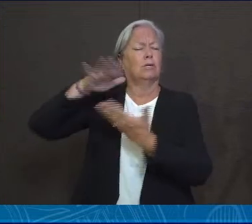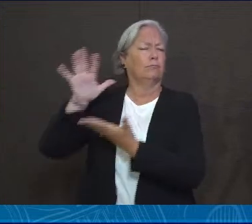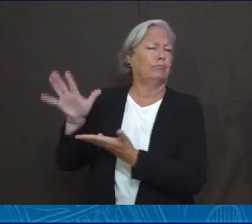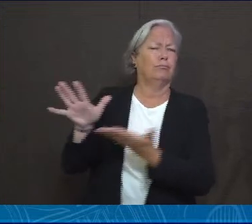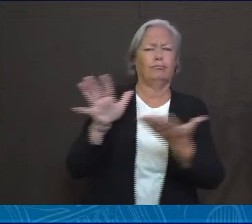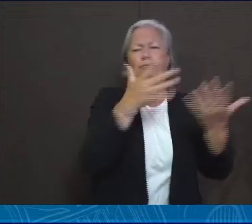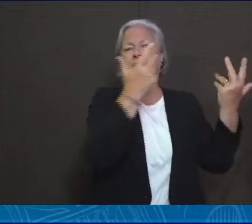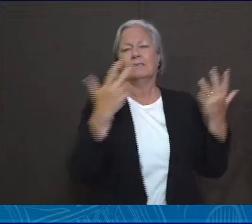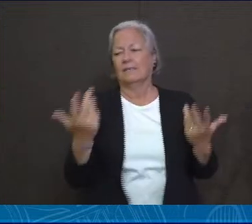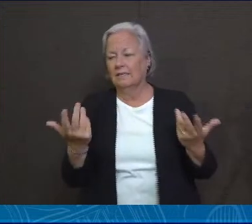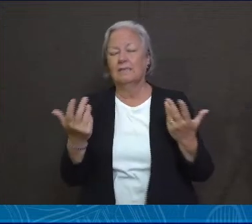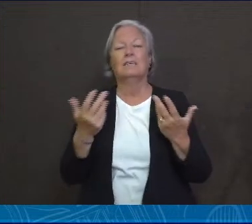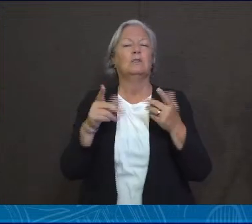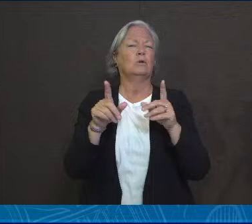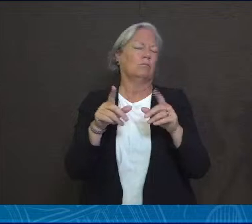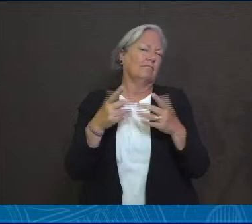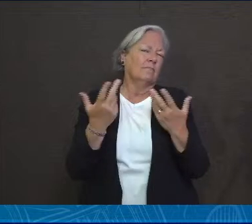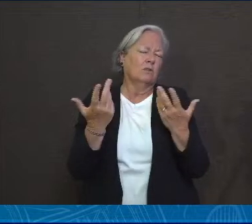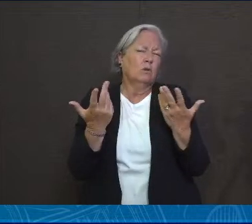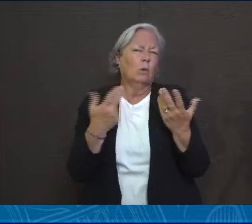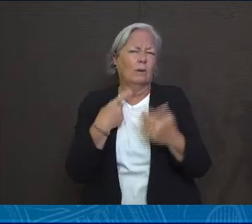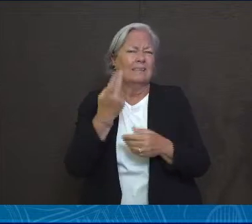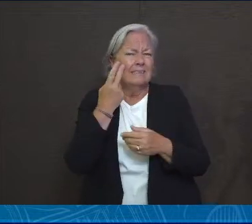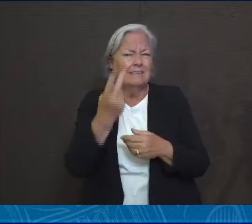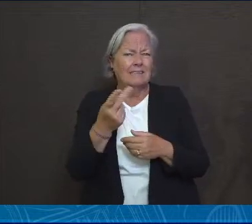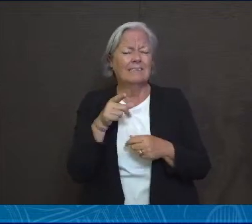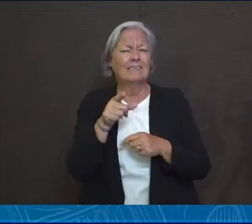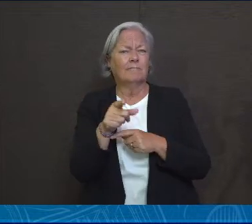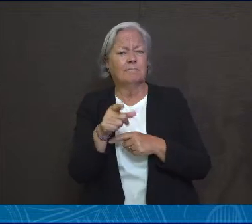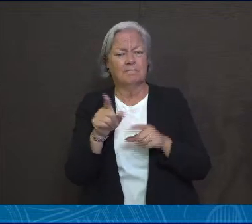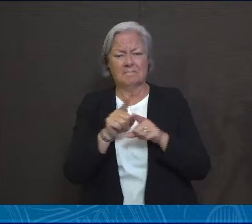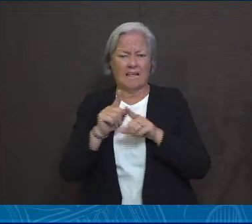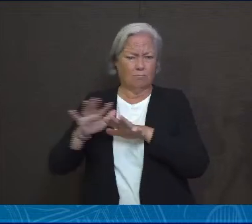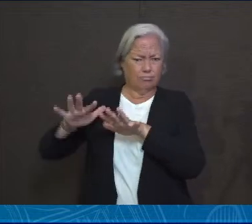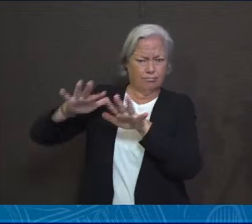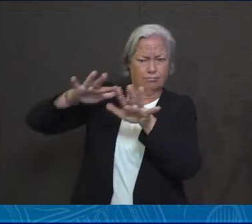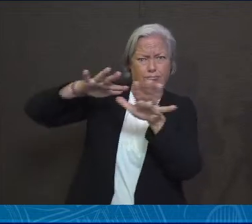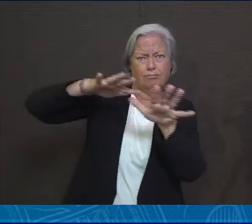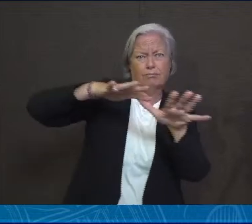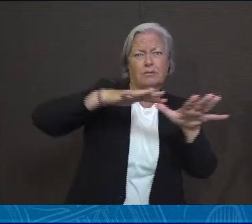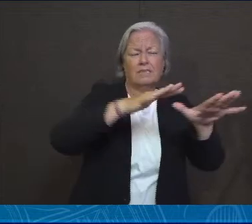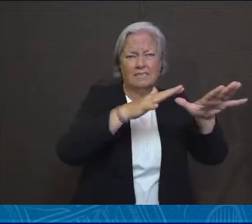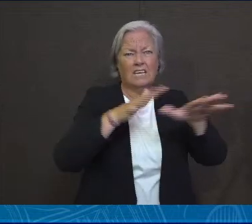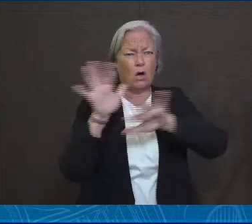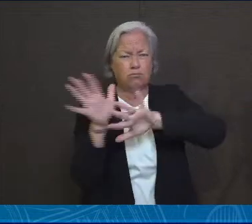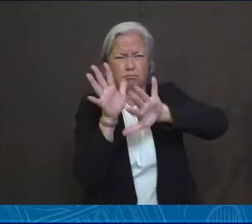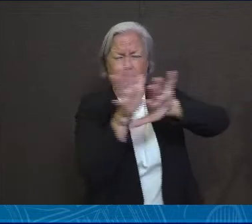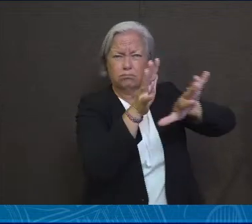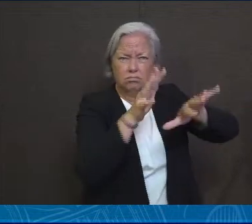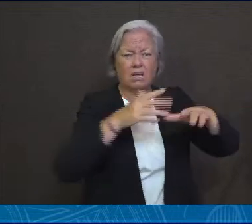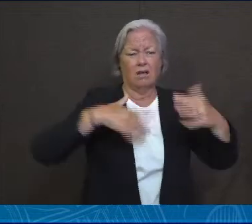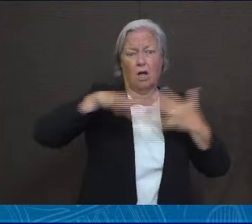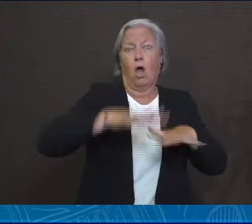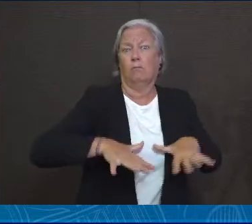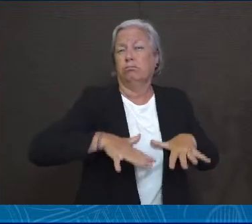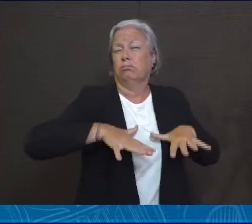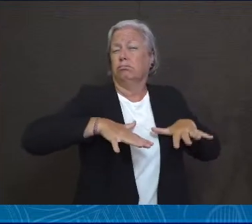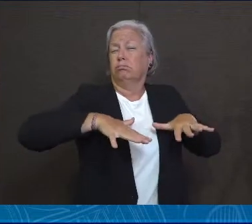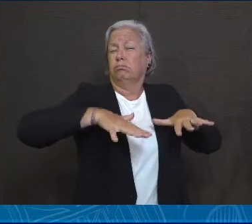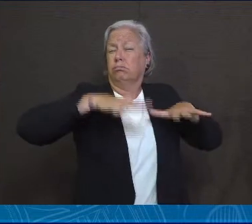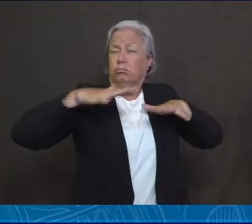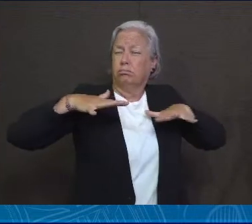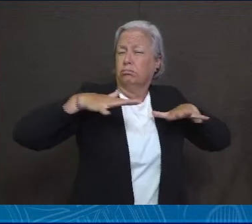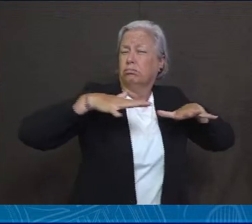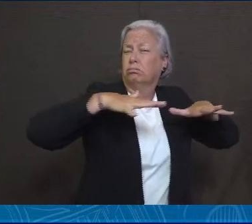unique combinations of sea surface temperature in the South China Sea, it ended up with historically bad floods here in the National Capital